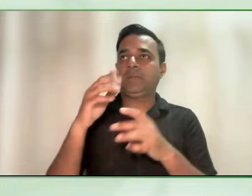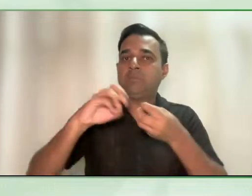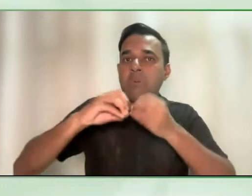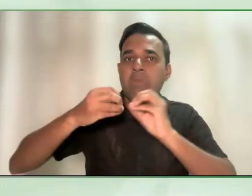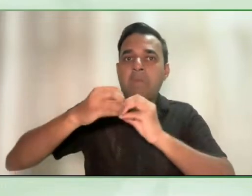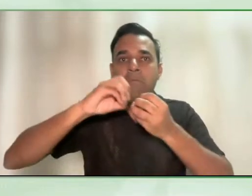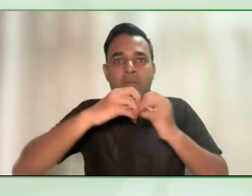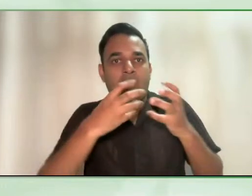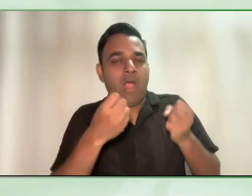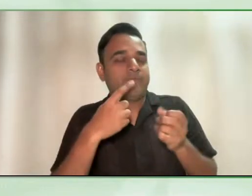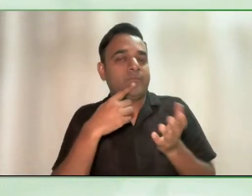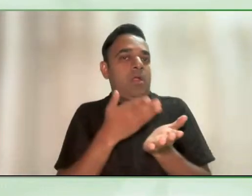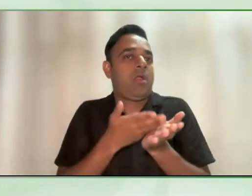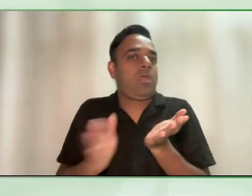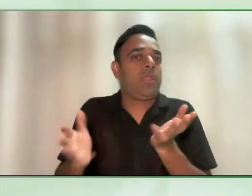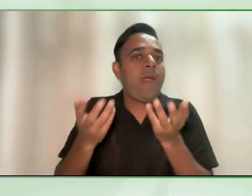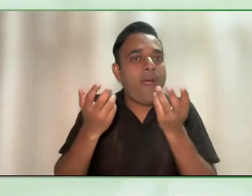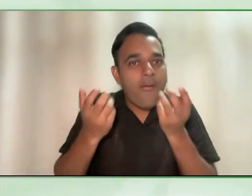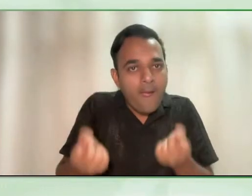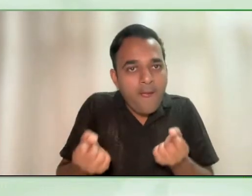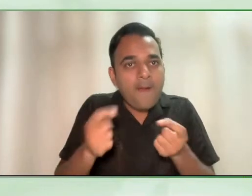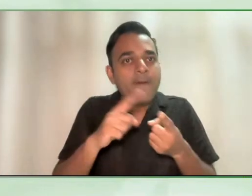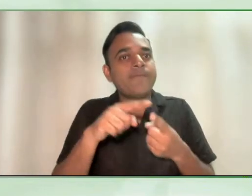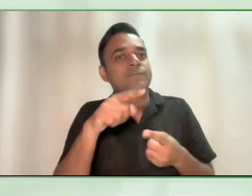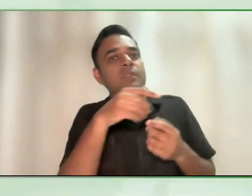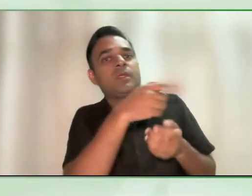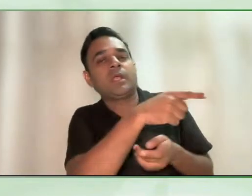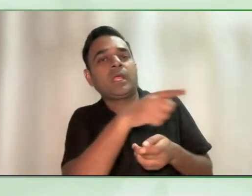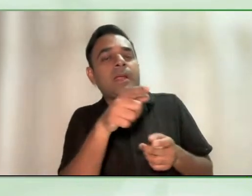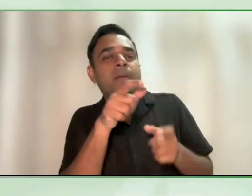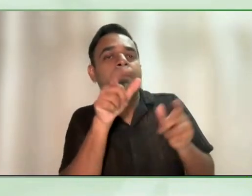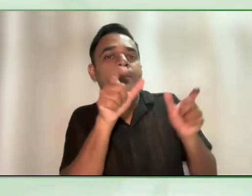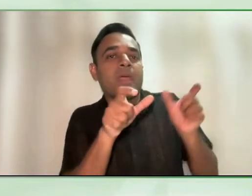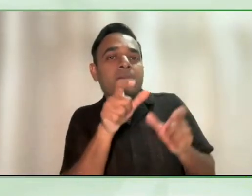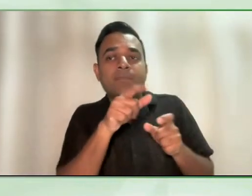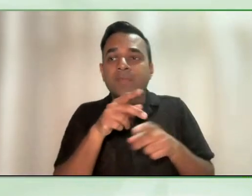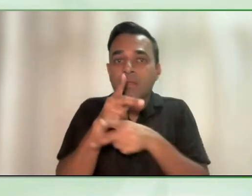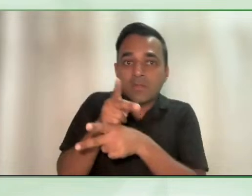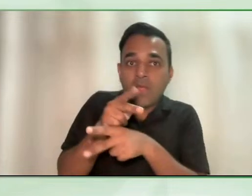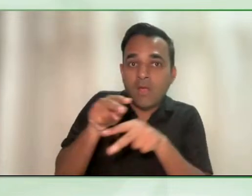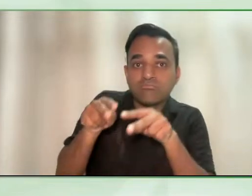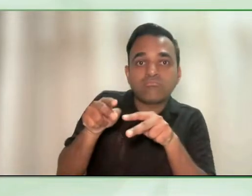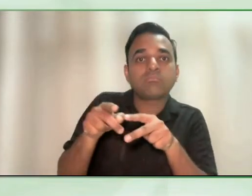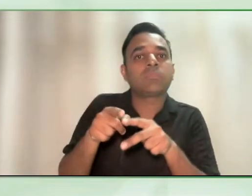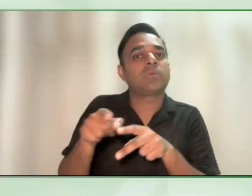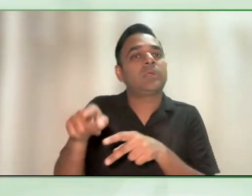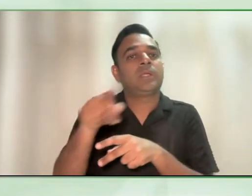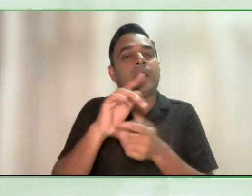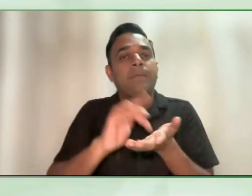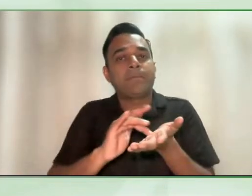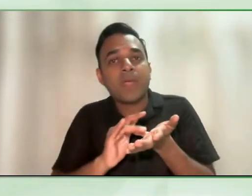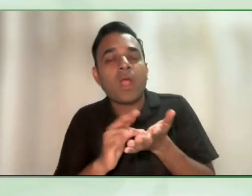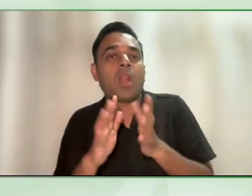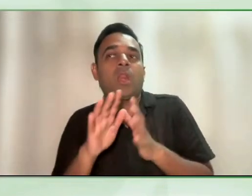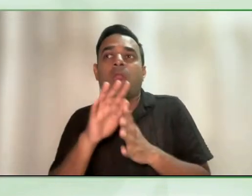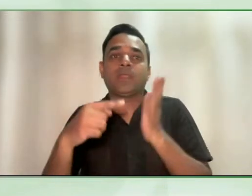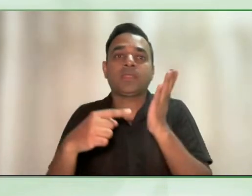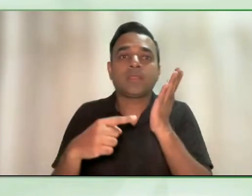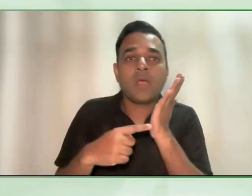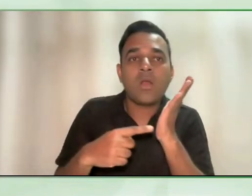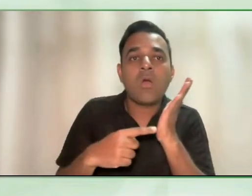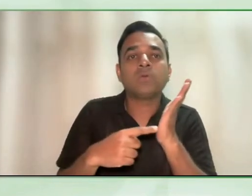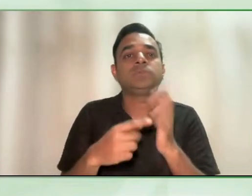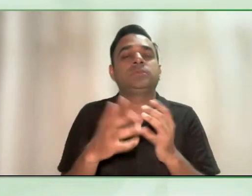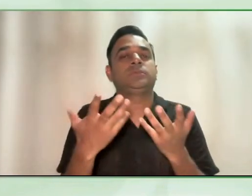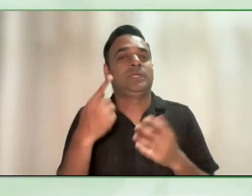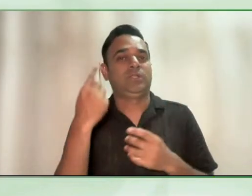emergency alerts, by and large, are not accessible. Shelters may not be accessible. Transportation may not be accessible. And